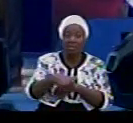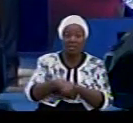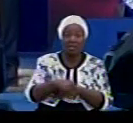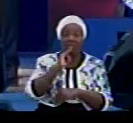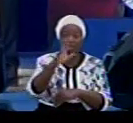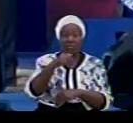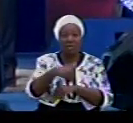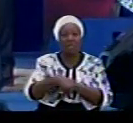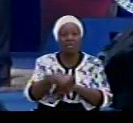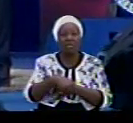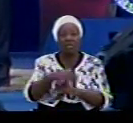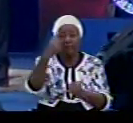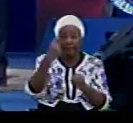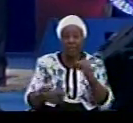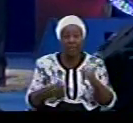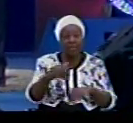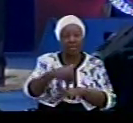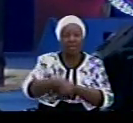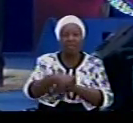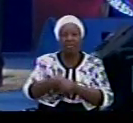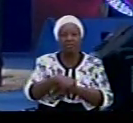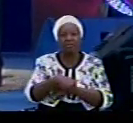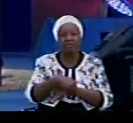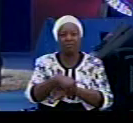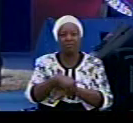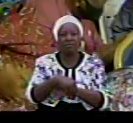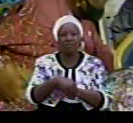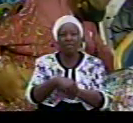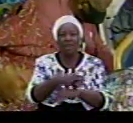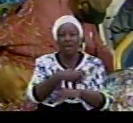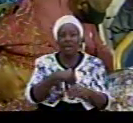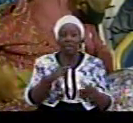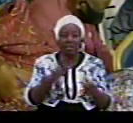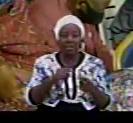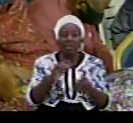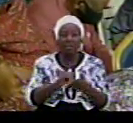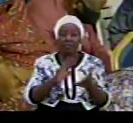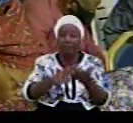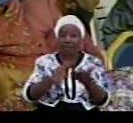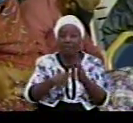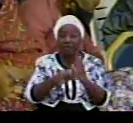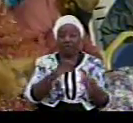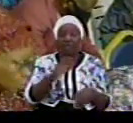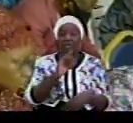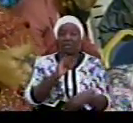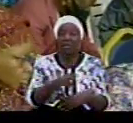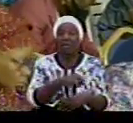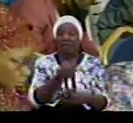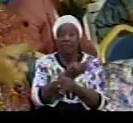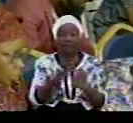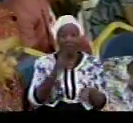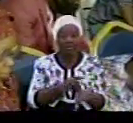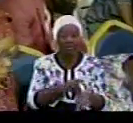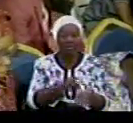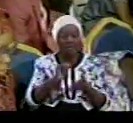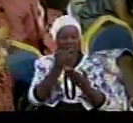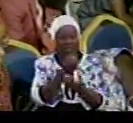night, final night. And that forgiveness, that freedom, that